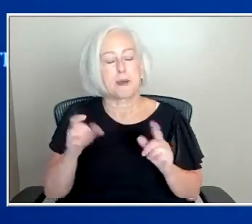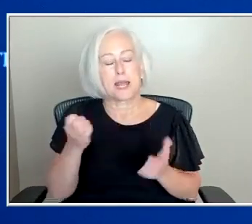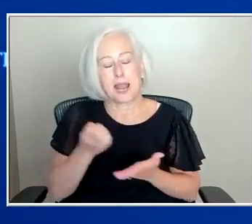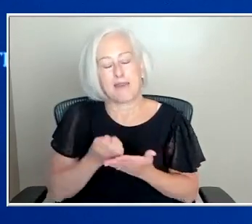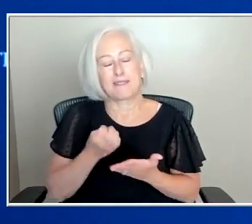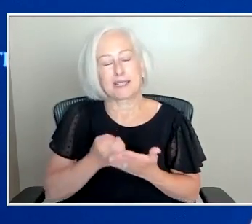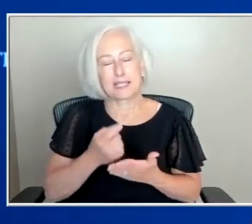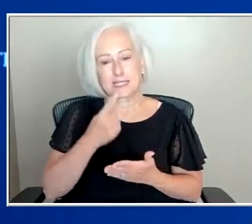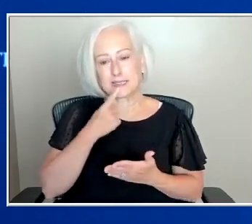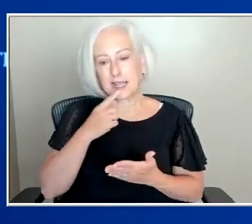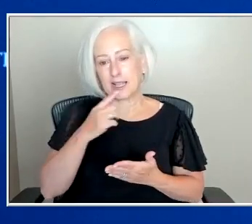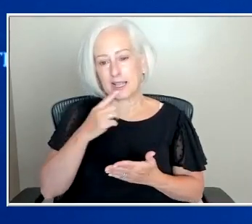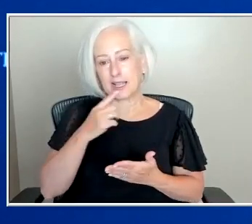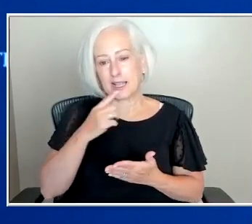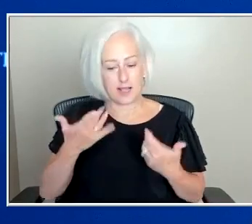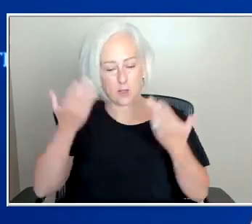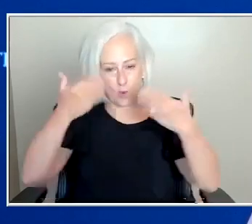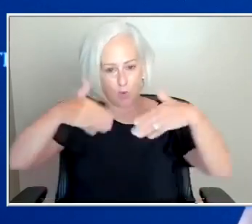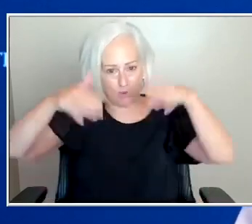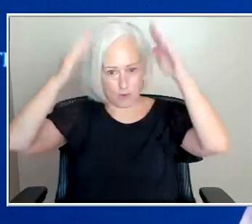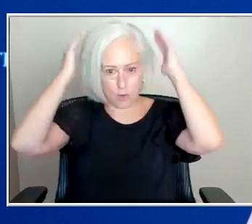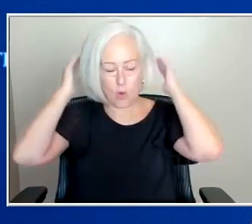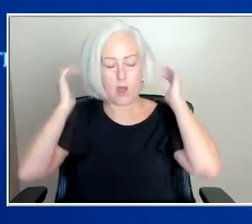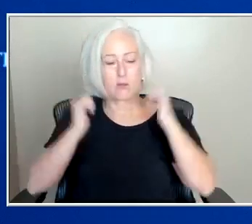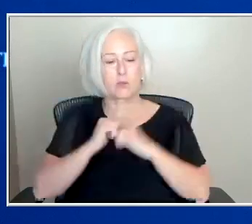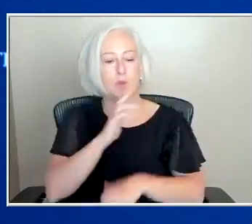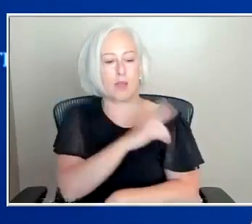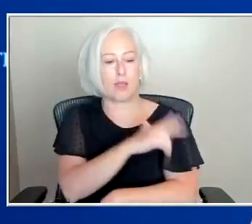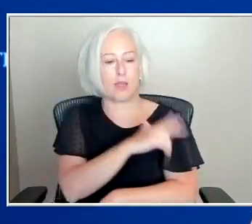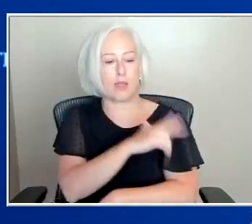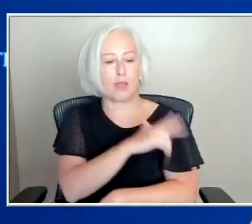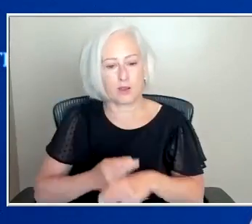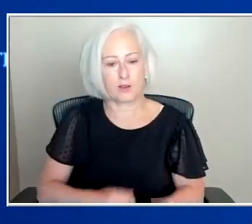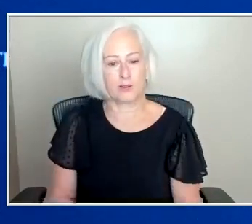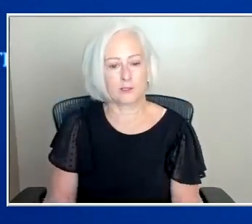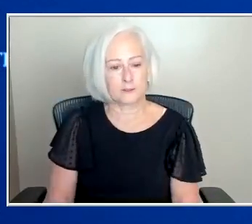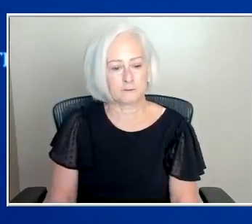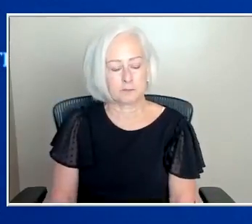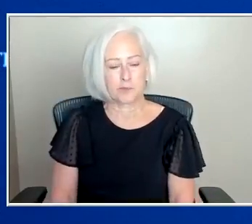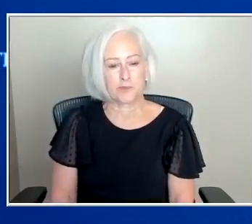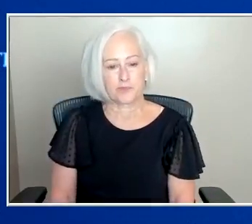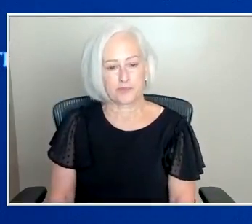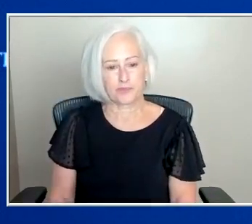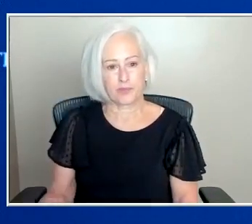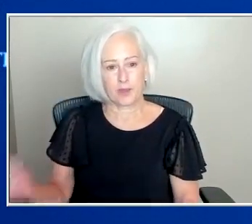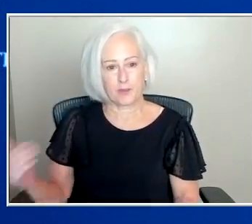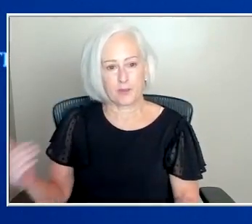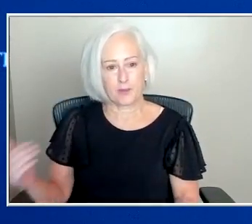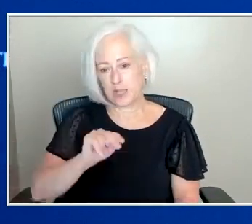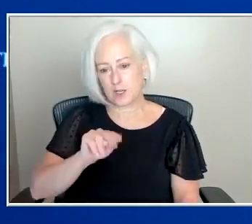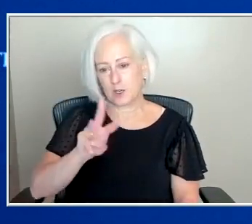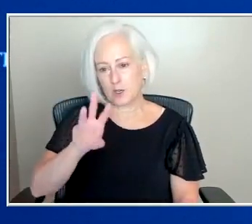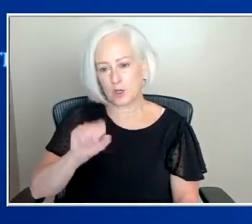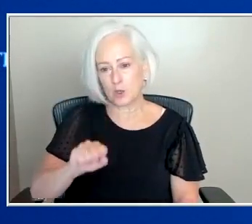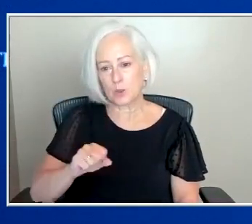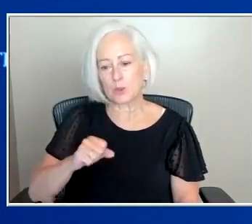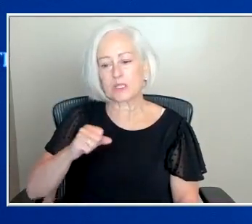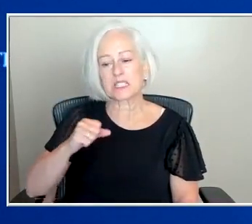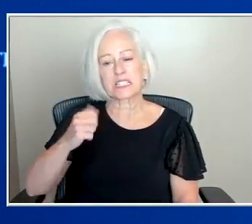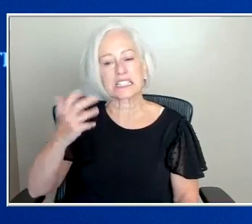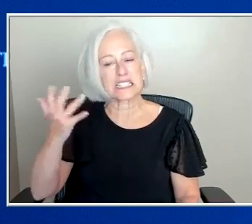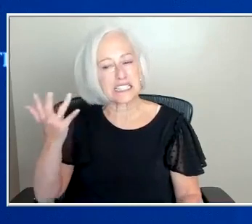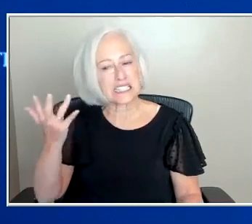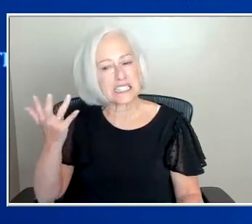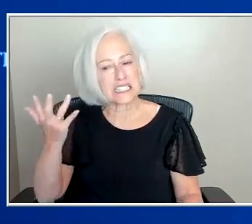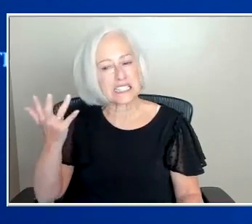healthcare facilities as they were. But again, some of that news is spotty. And I think the main concern is that if you have